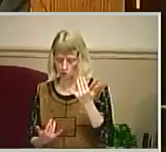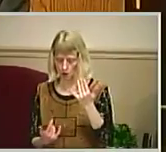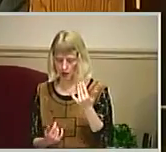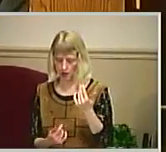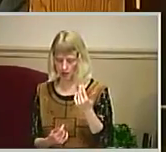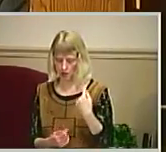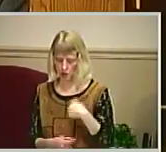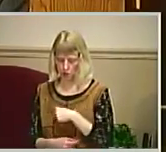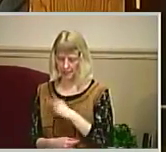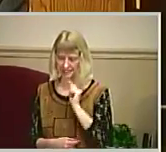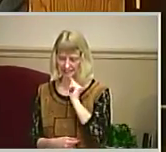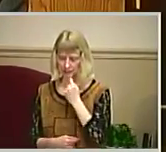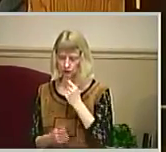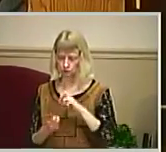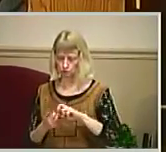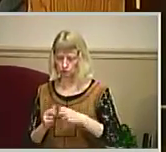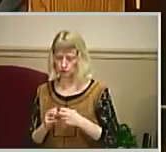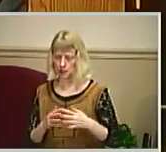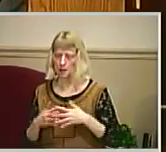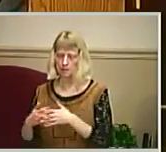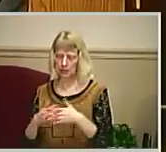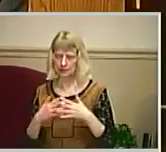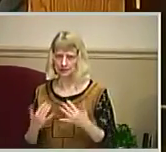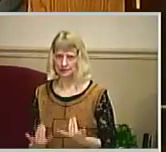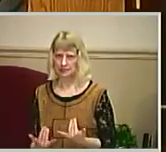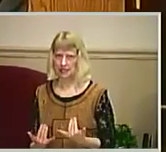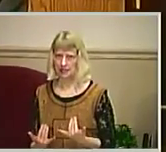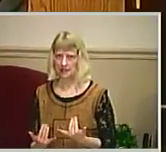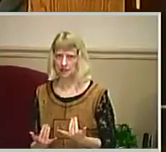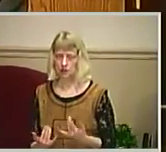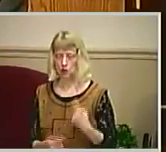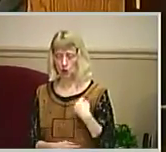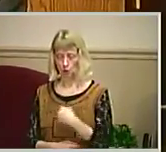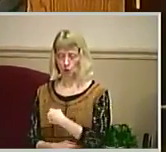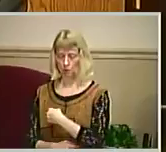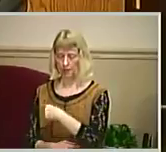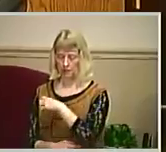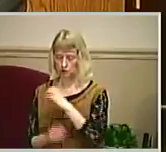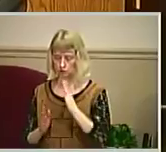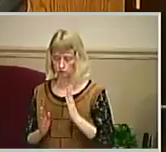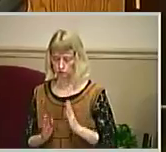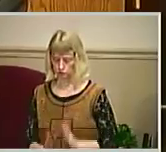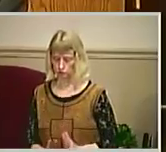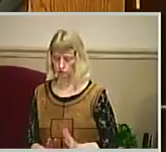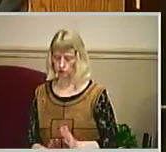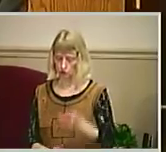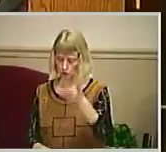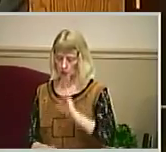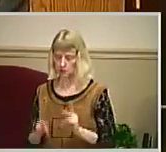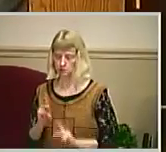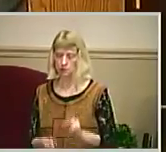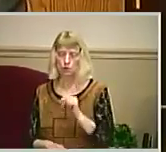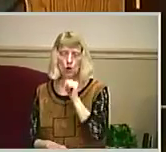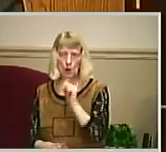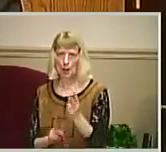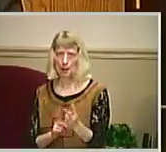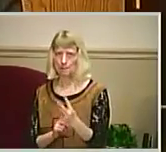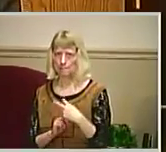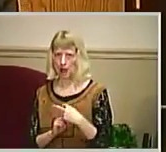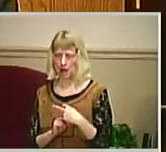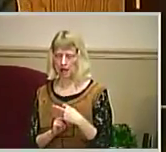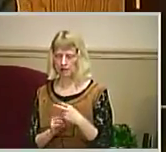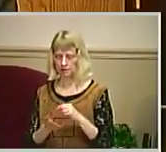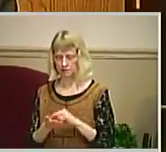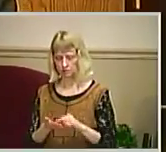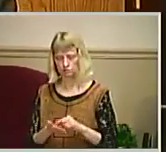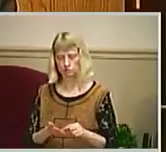the serious troubles that we have in America today is because we, as God's people, have not applied this text